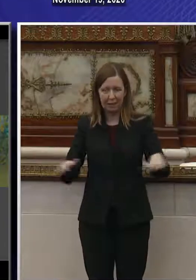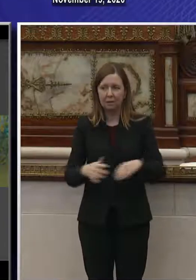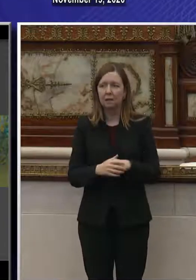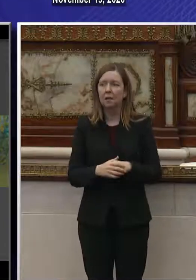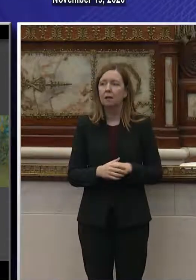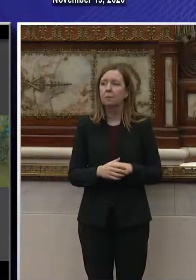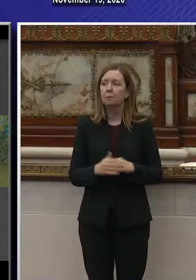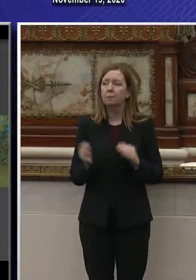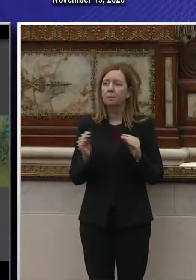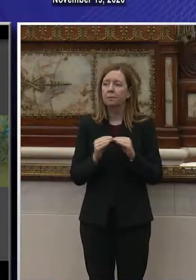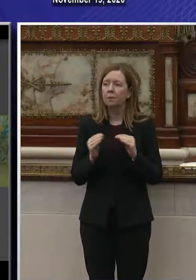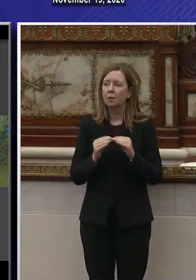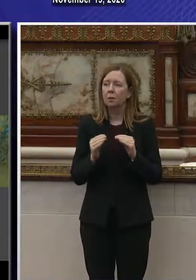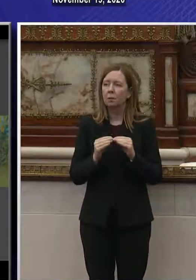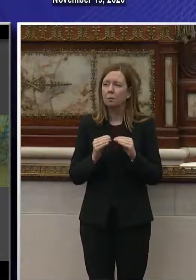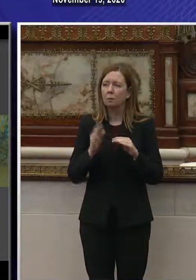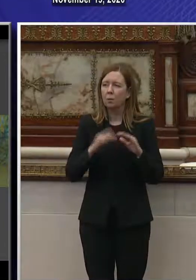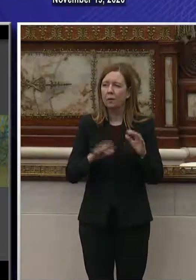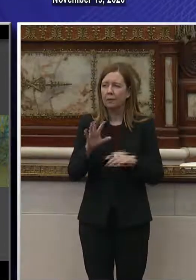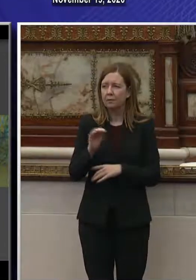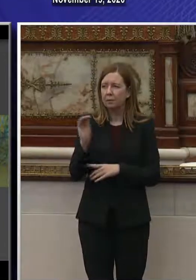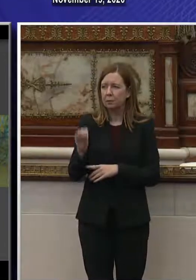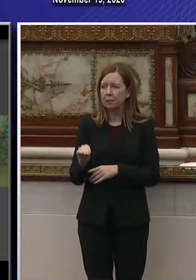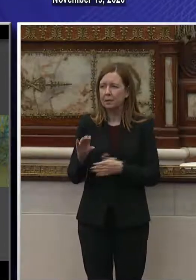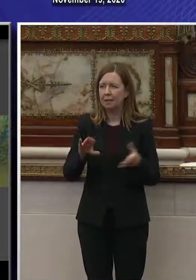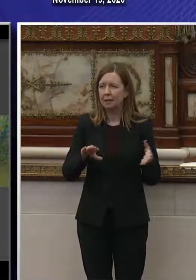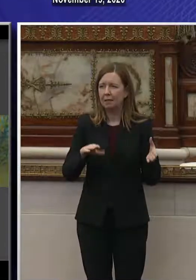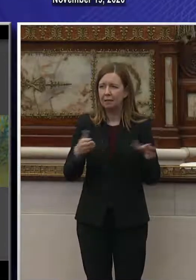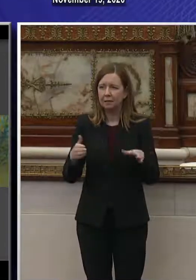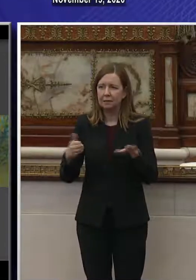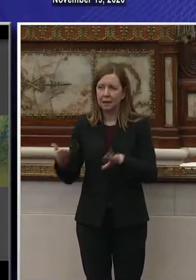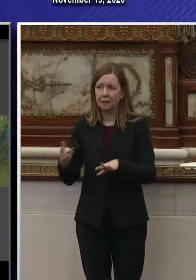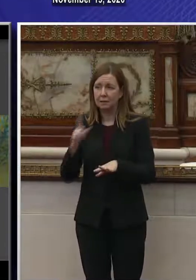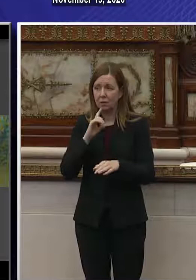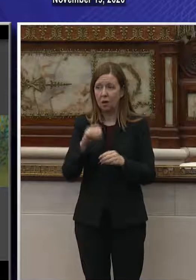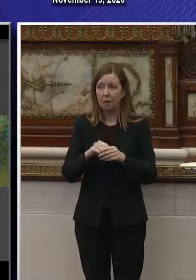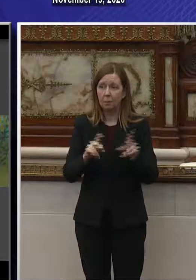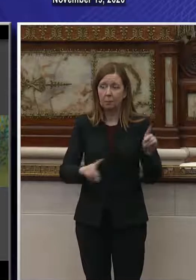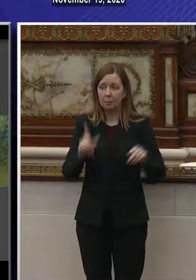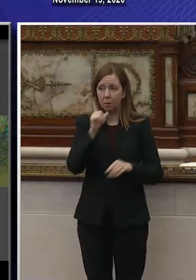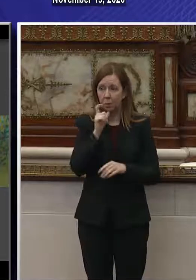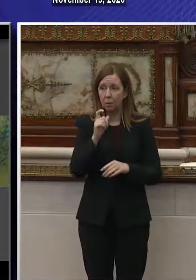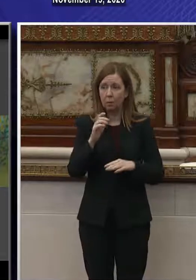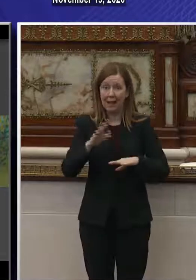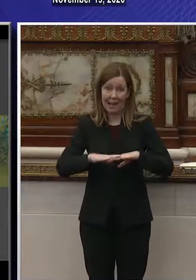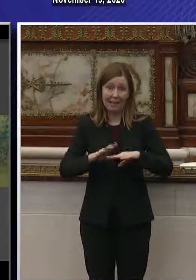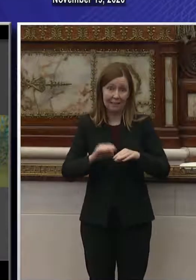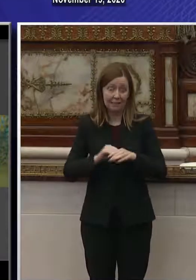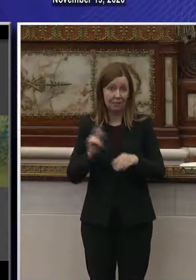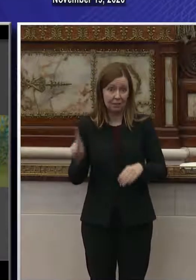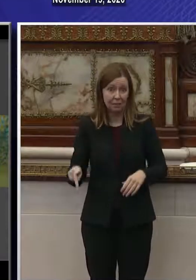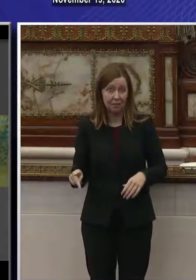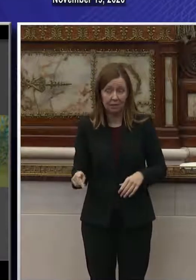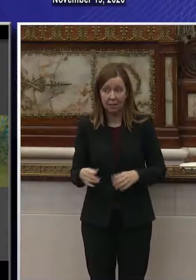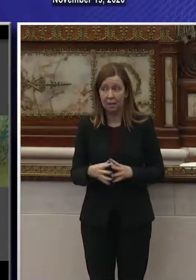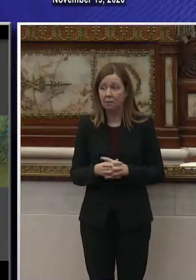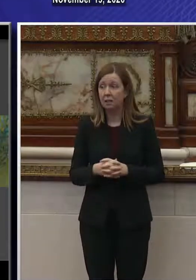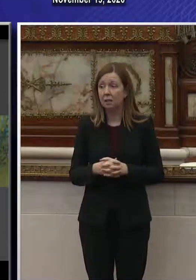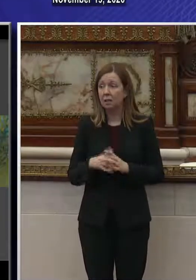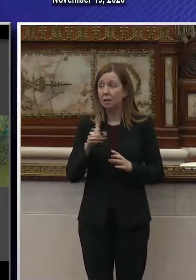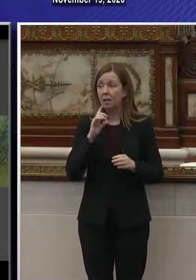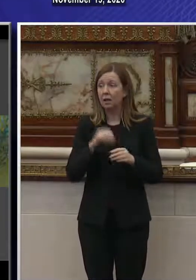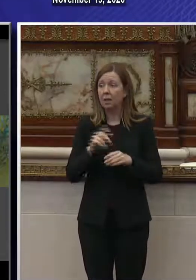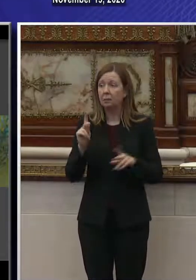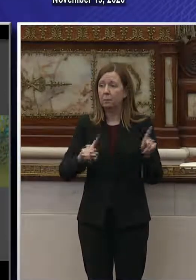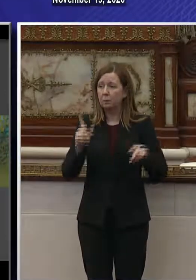a greater, more than 50% of the deaths are in people who are, at least in Philadelphia, are in